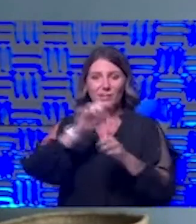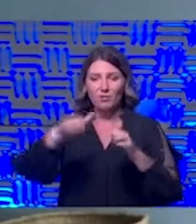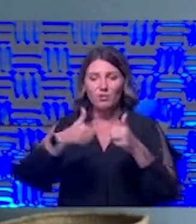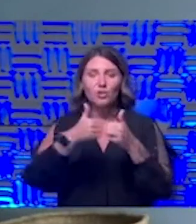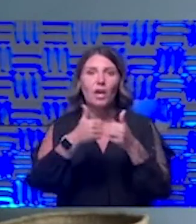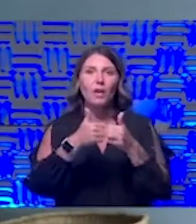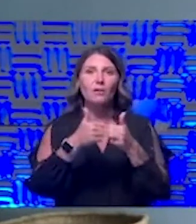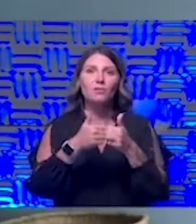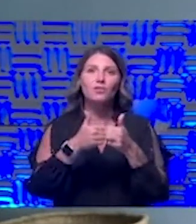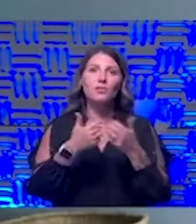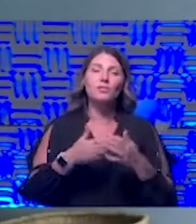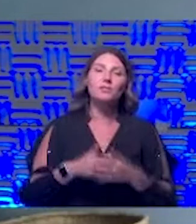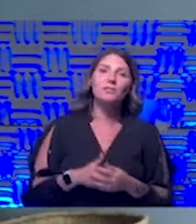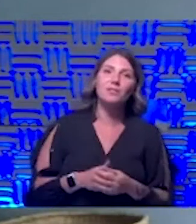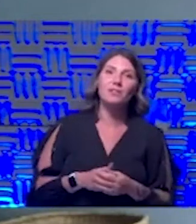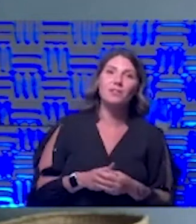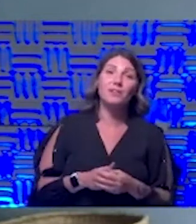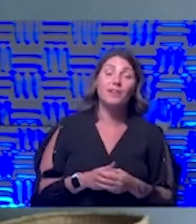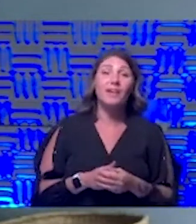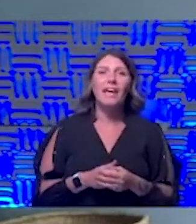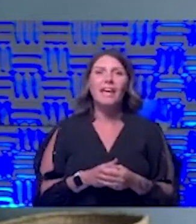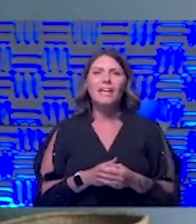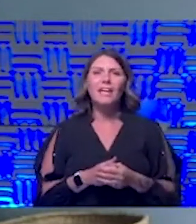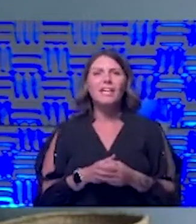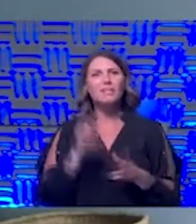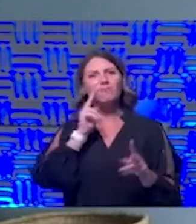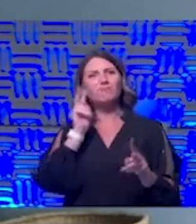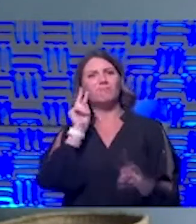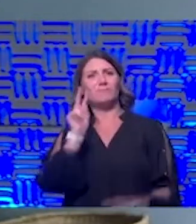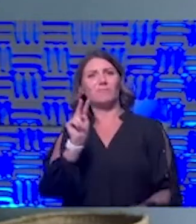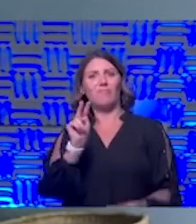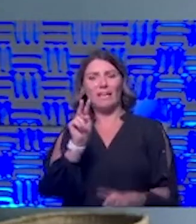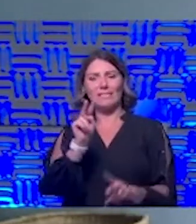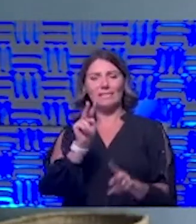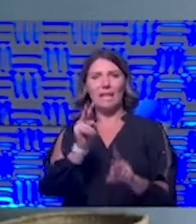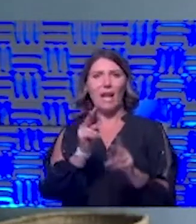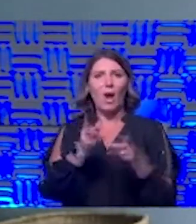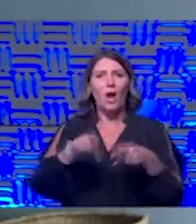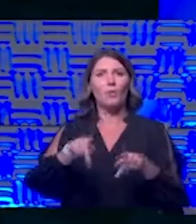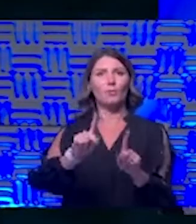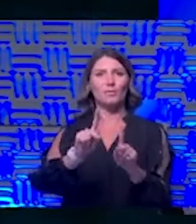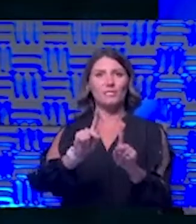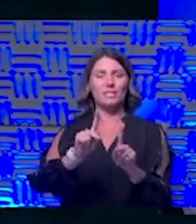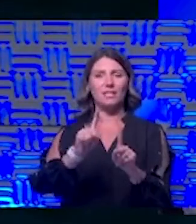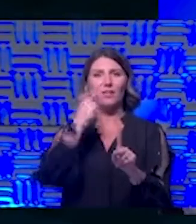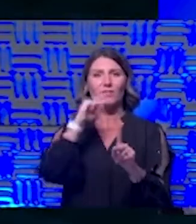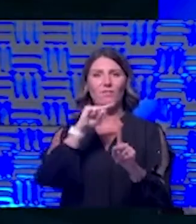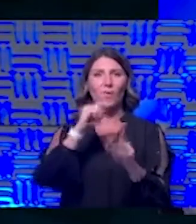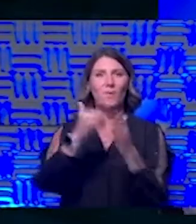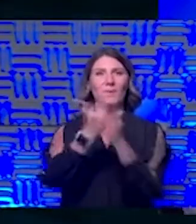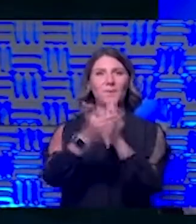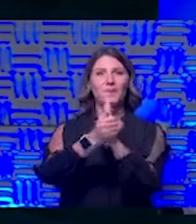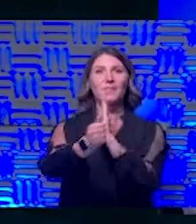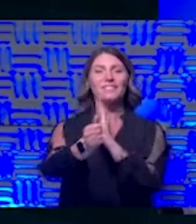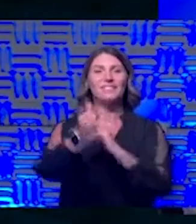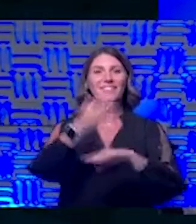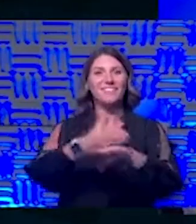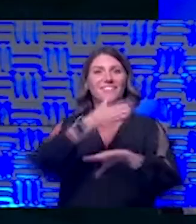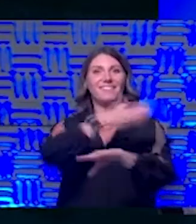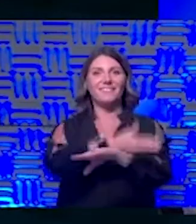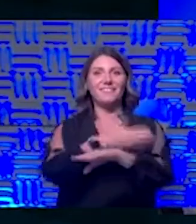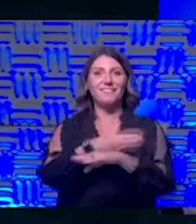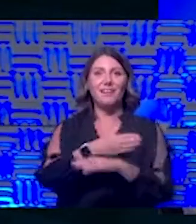challenges as opportunities to learn new important skills can help you build the resilience that all of us are going to